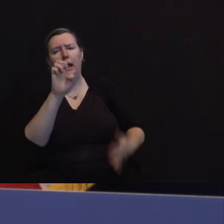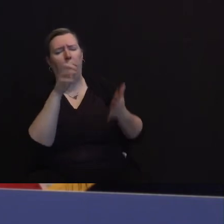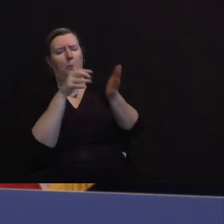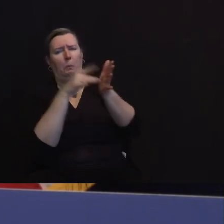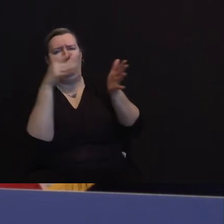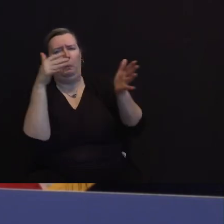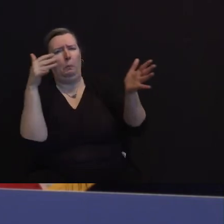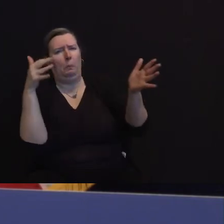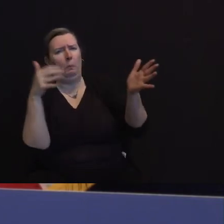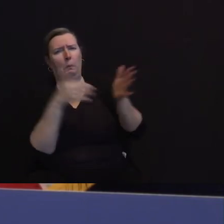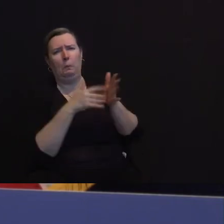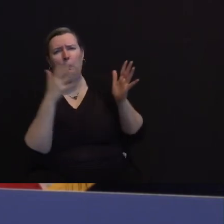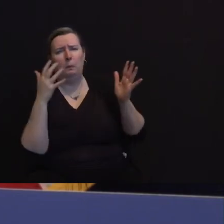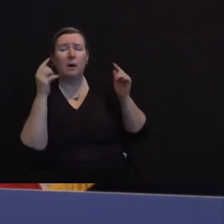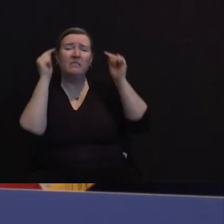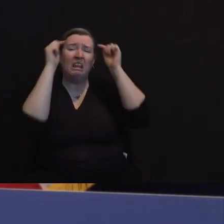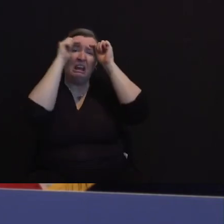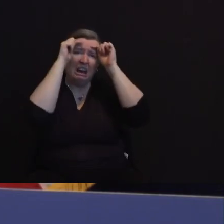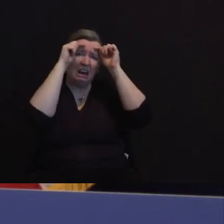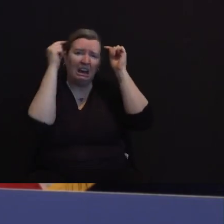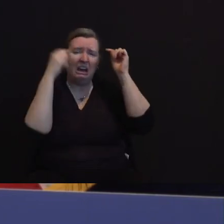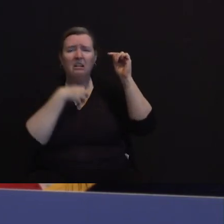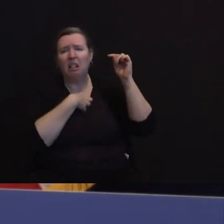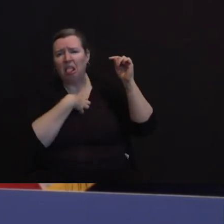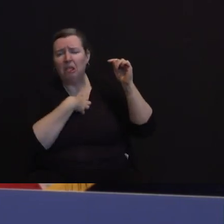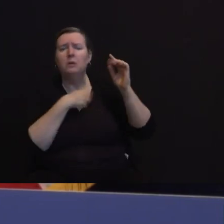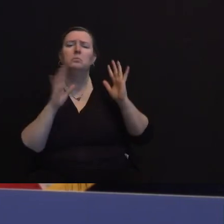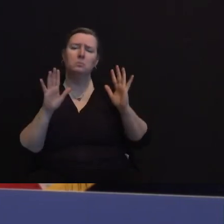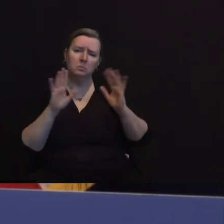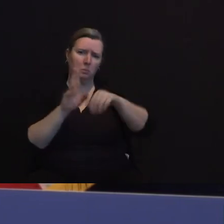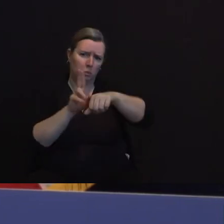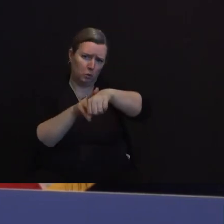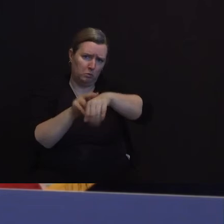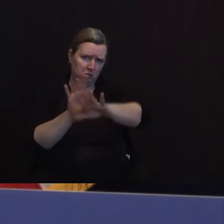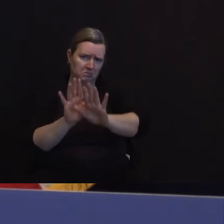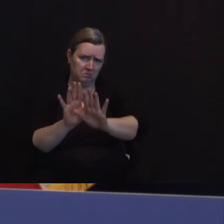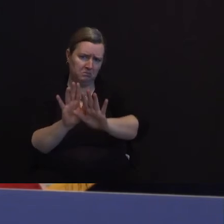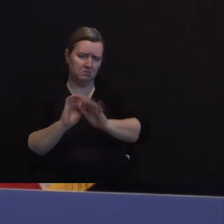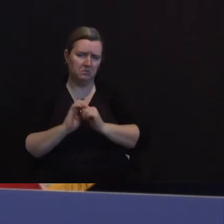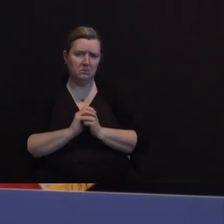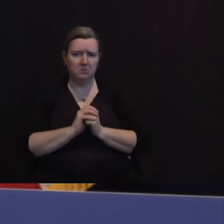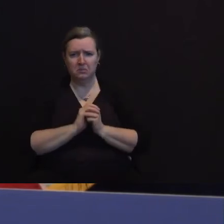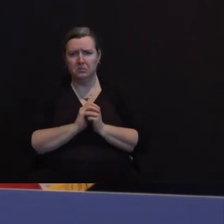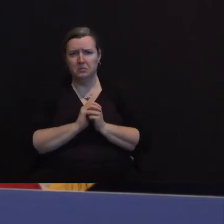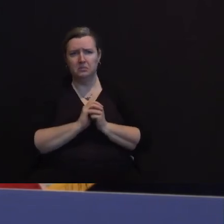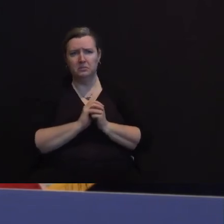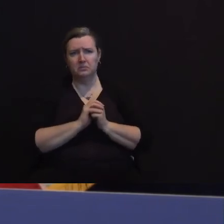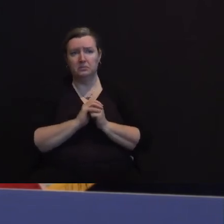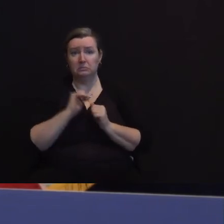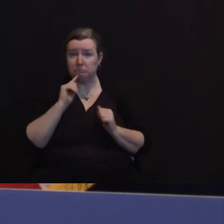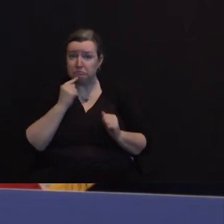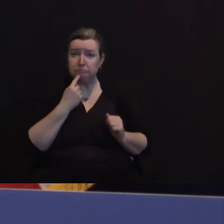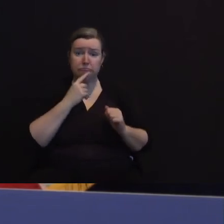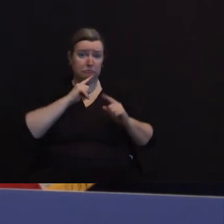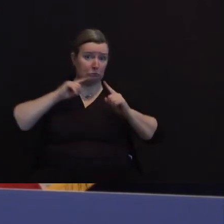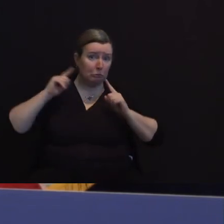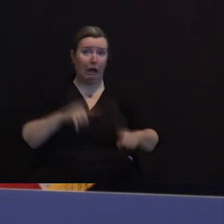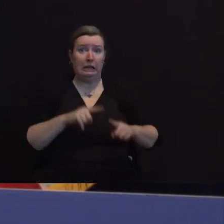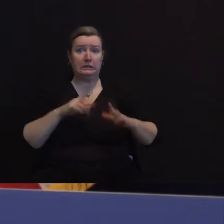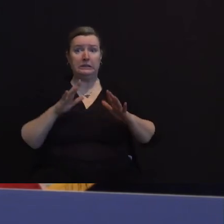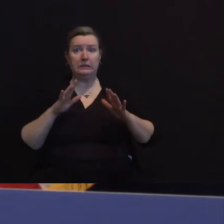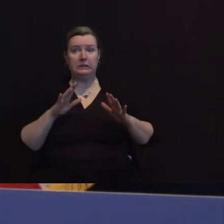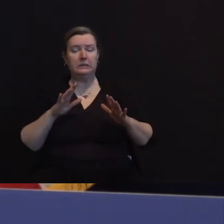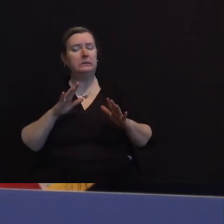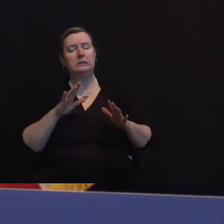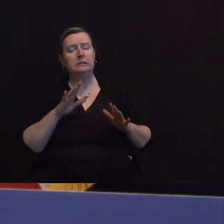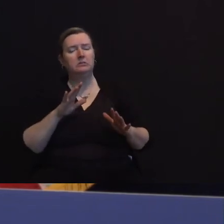common with both doses, but the serious adverse events are really quite low. Yeah. And in many cases, they're not necessarily even related to the